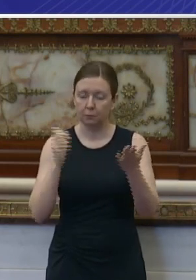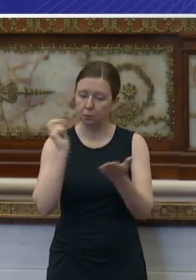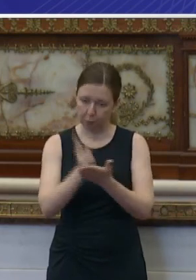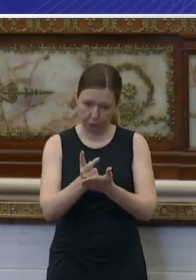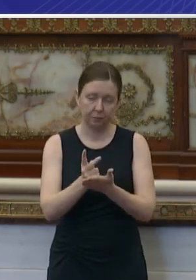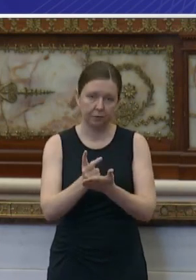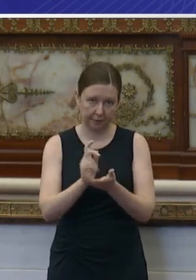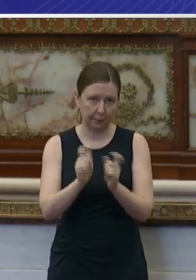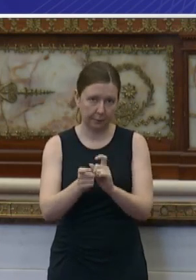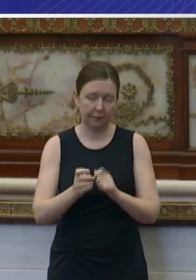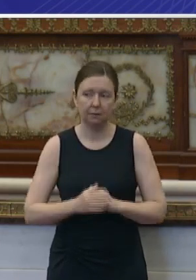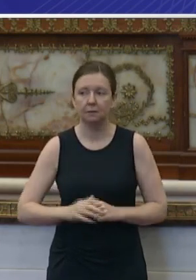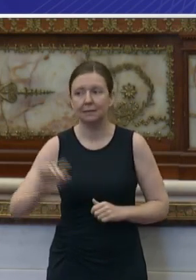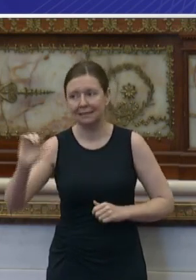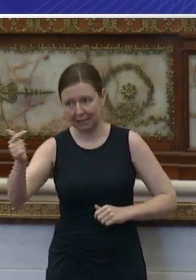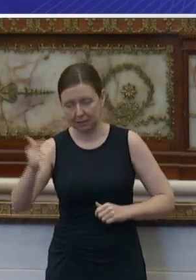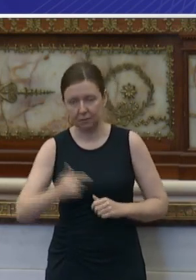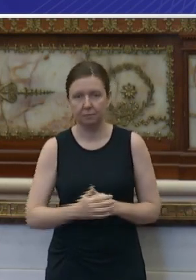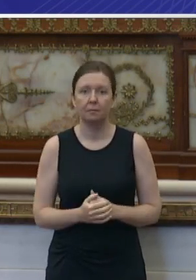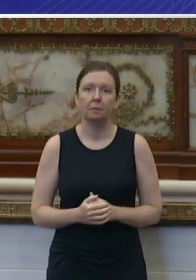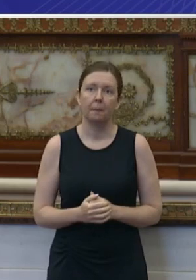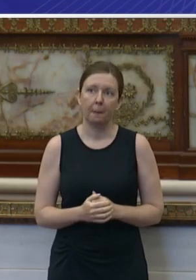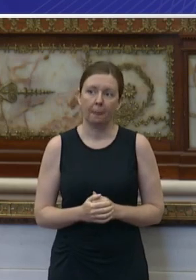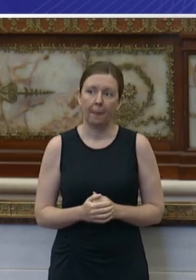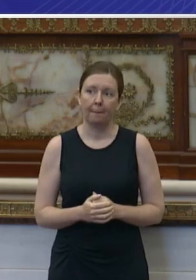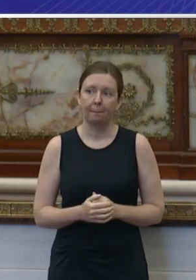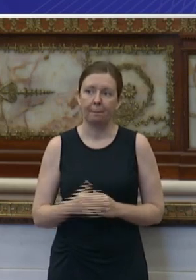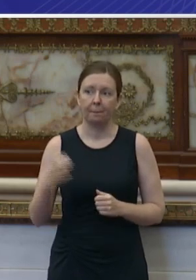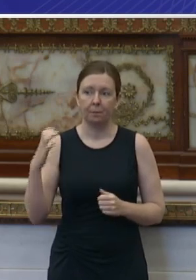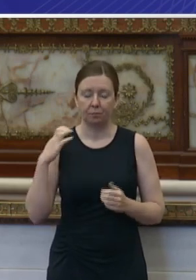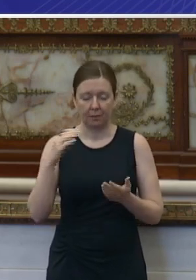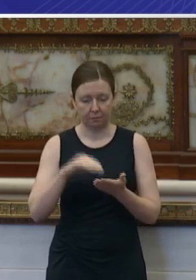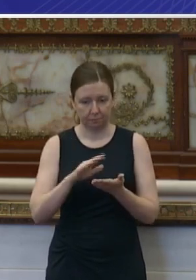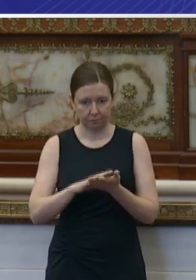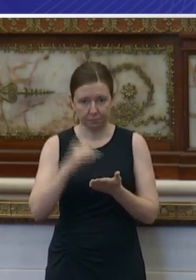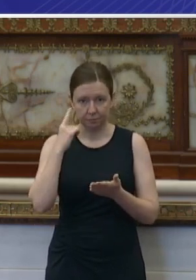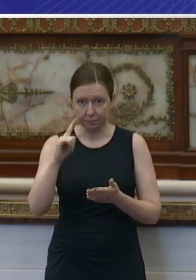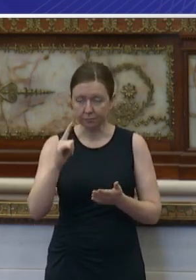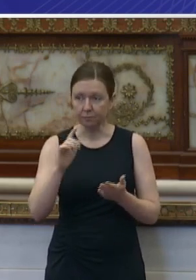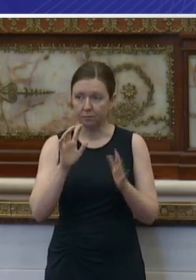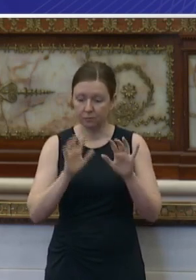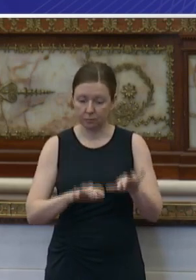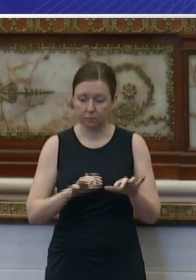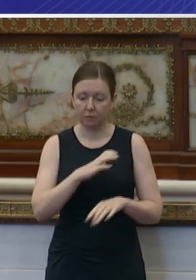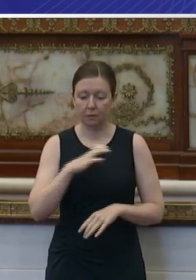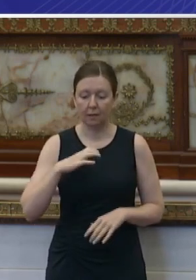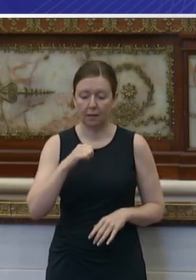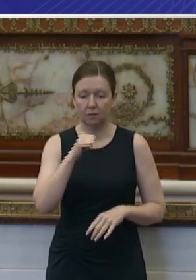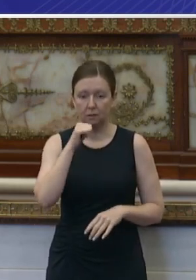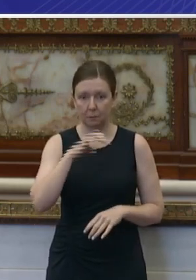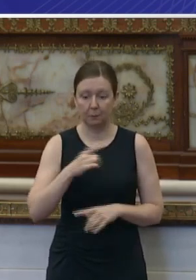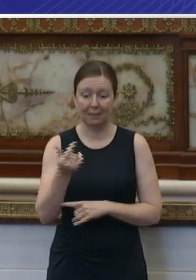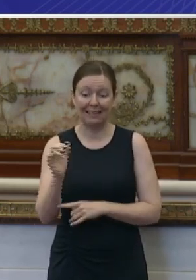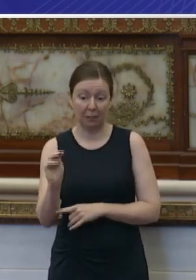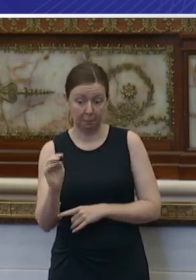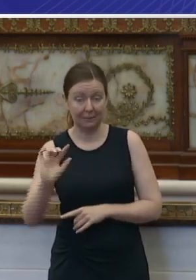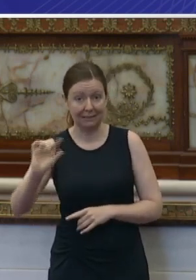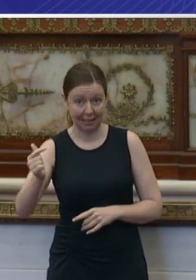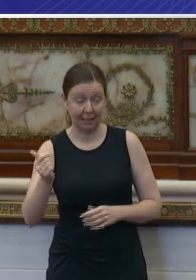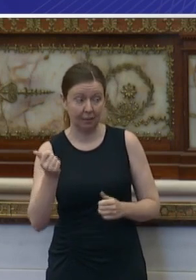approve on the amendment. Second. The chair notes for the record that council member, I think it was Gim, seconded the